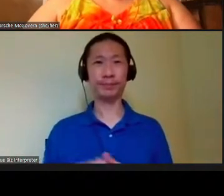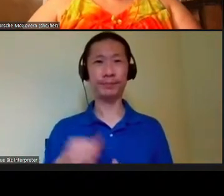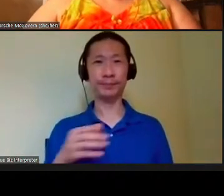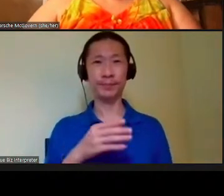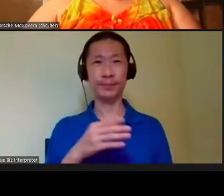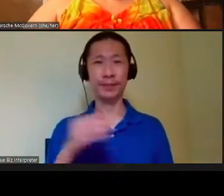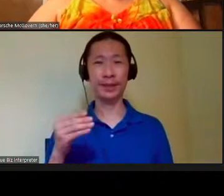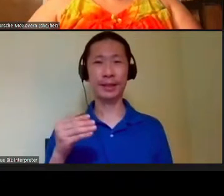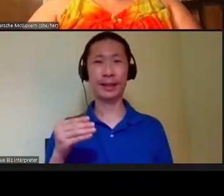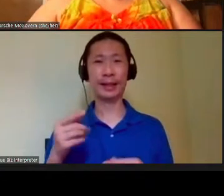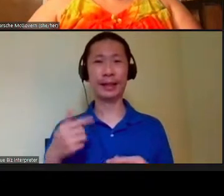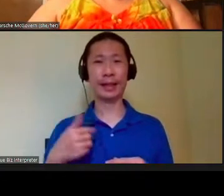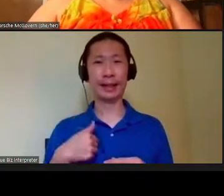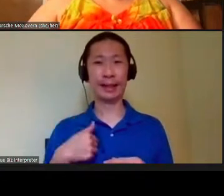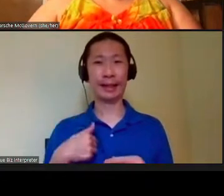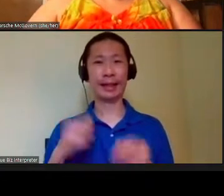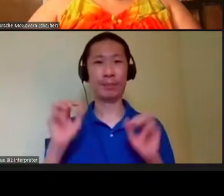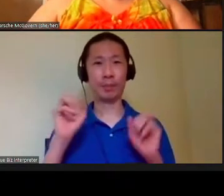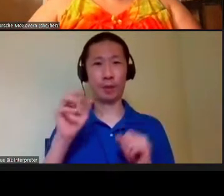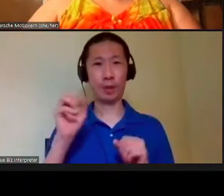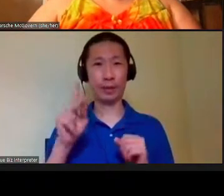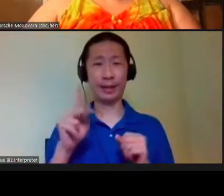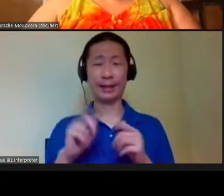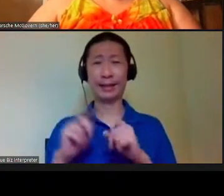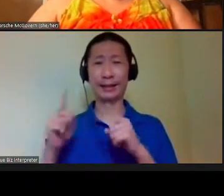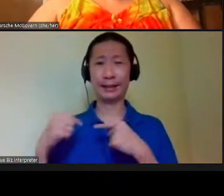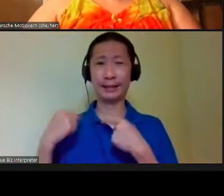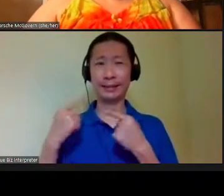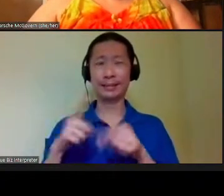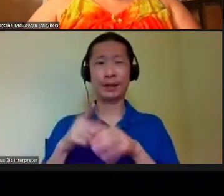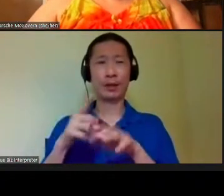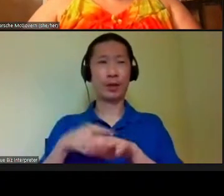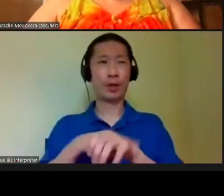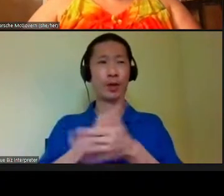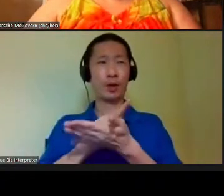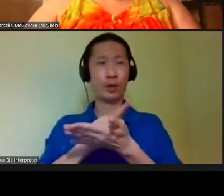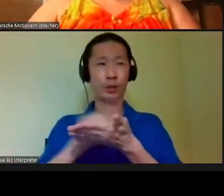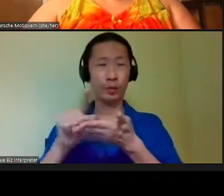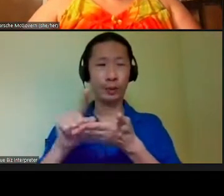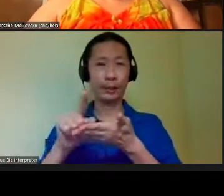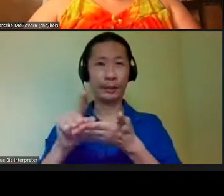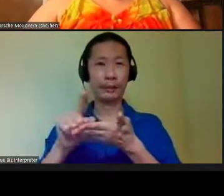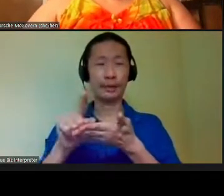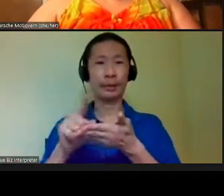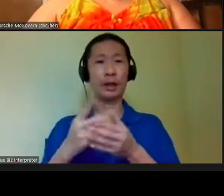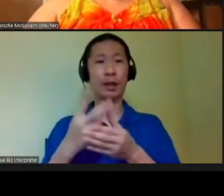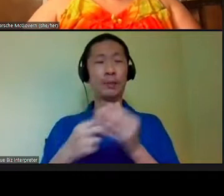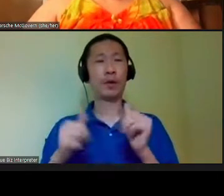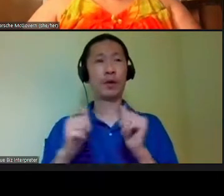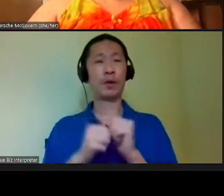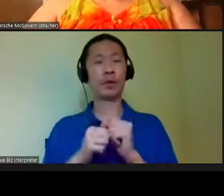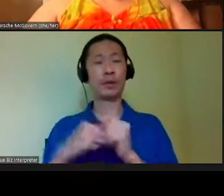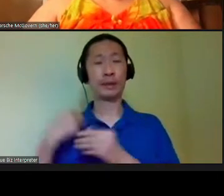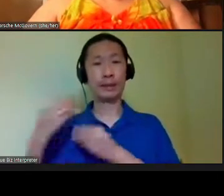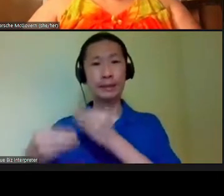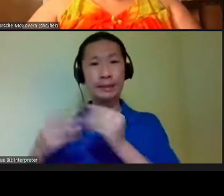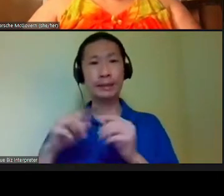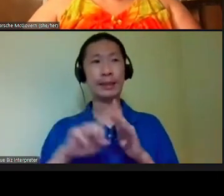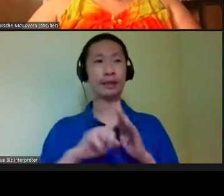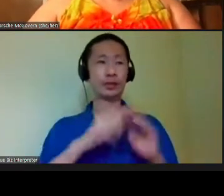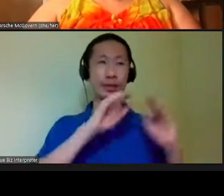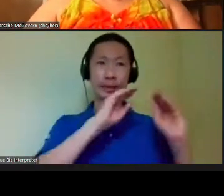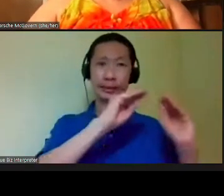And I am... okay, it's been a long week, both with the series and starting